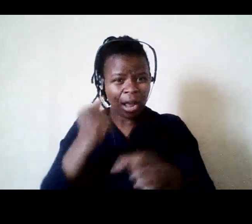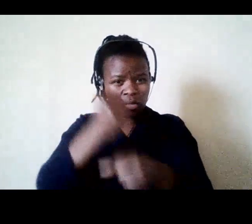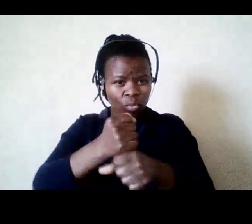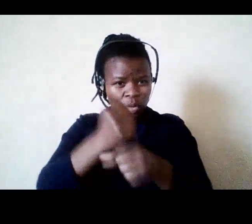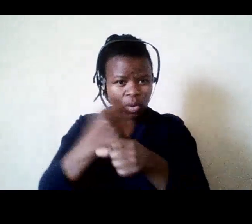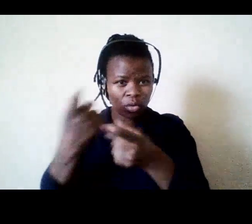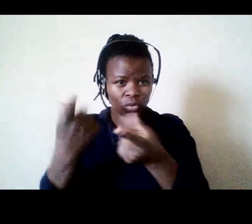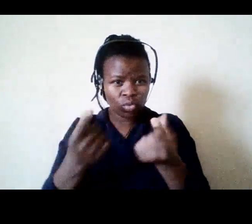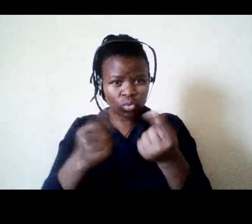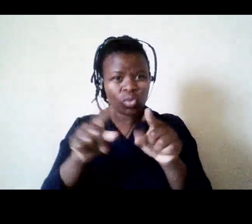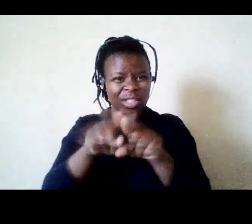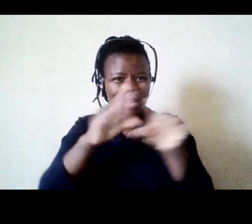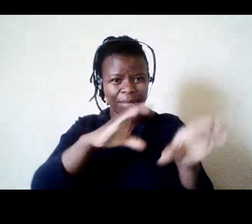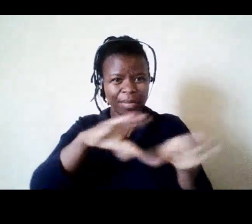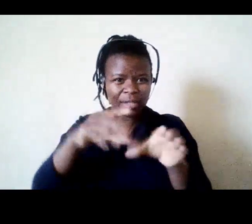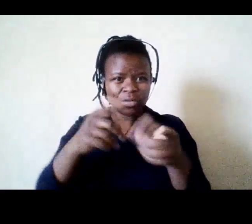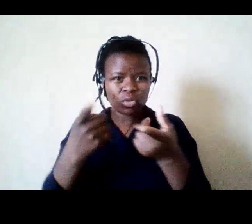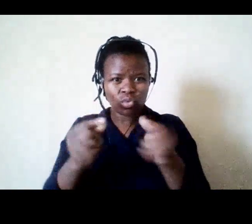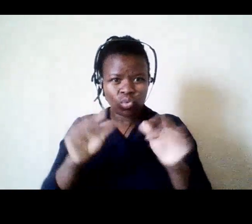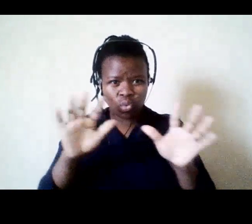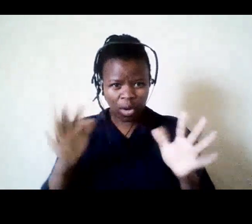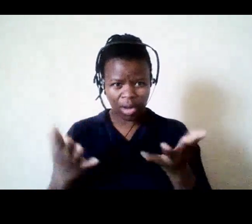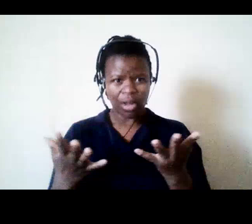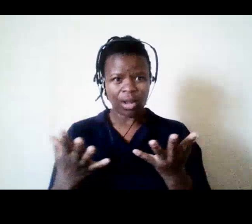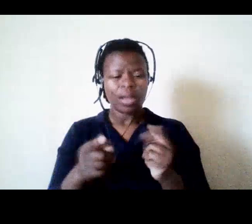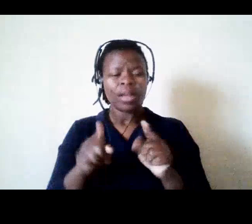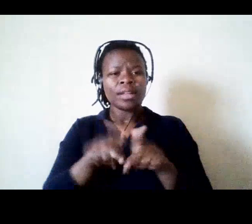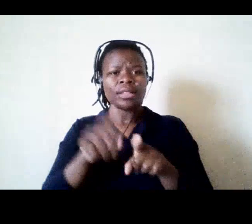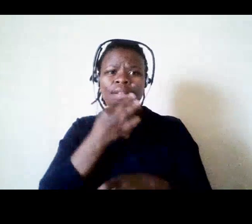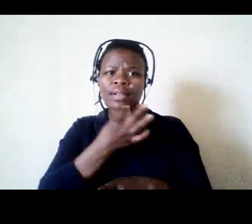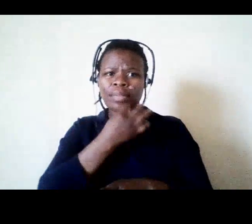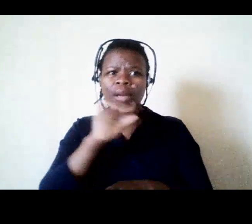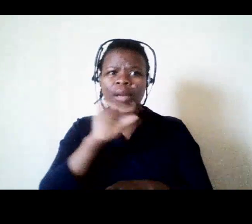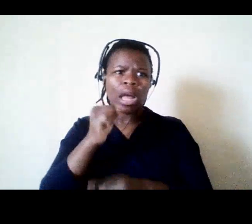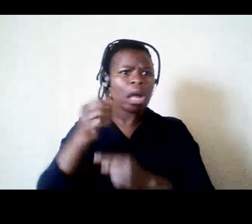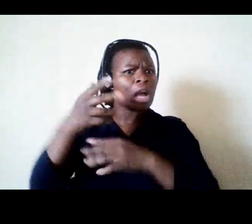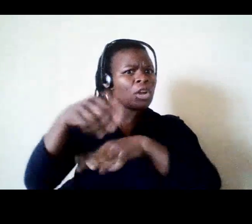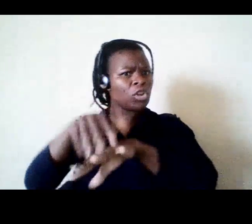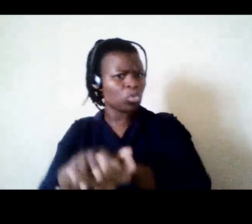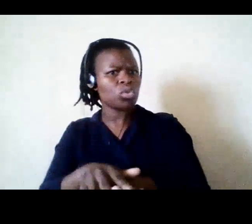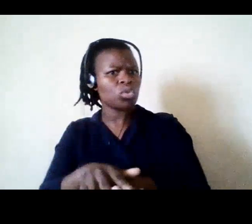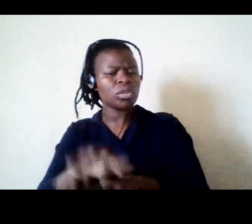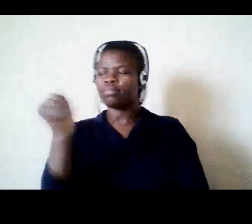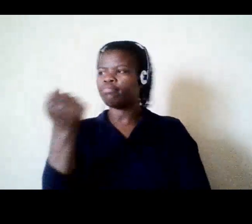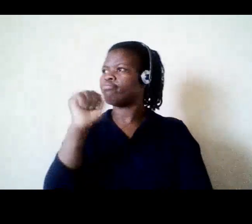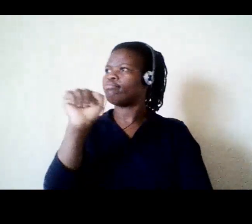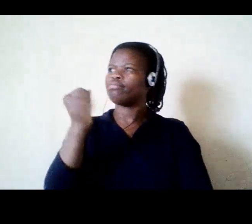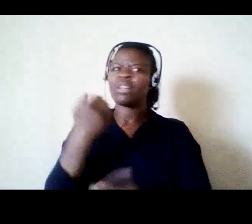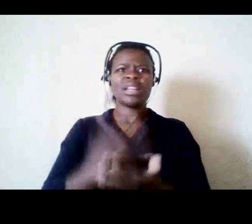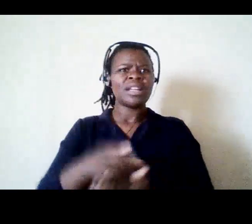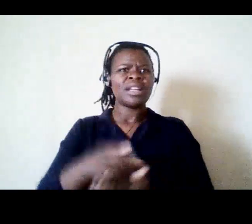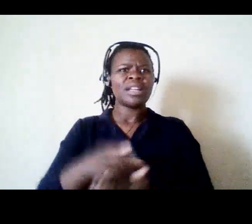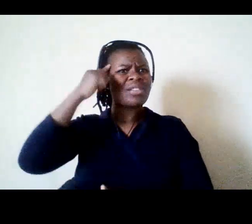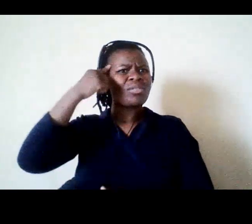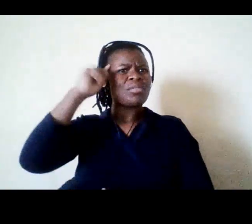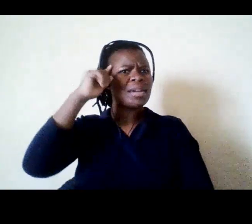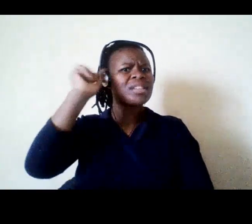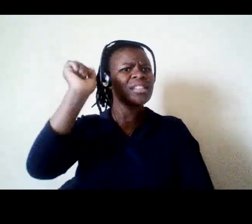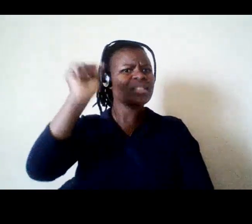And they say, no, this is inclusion. I'm like, no, you can imagine it's inclusion, but it's actually not